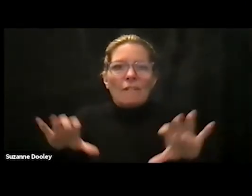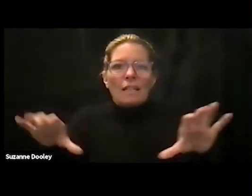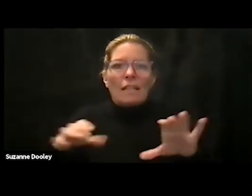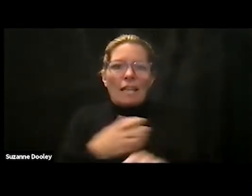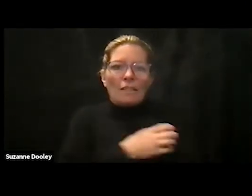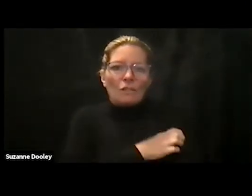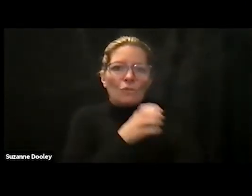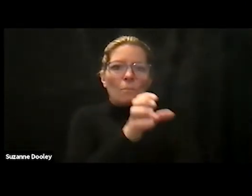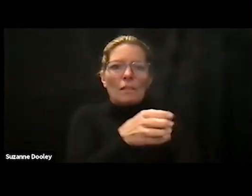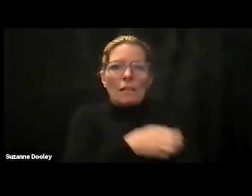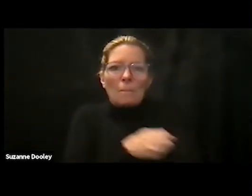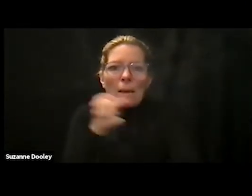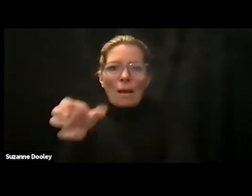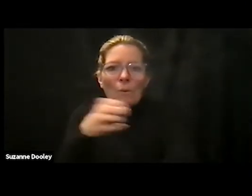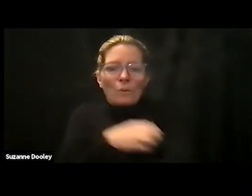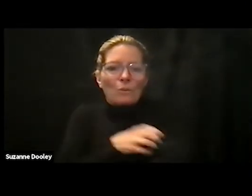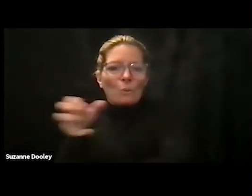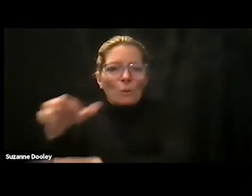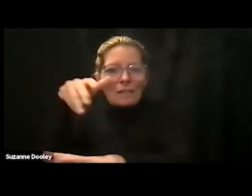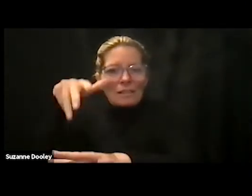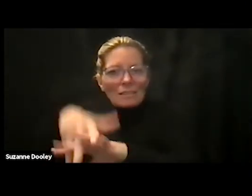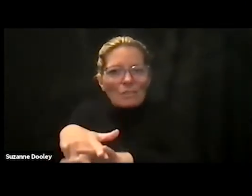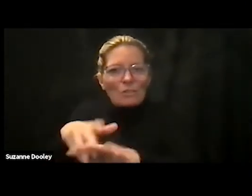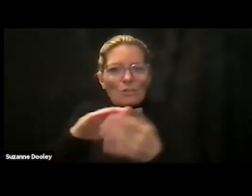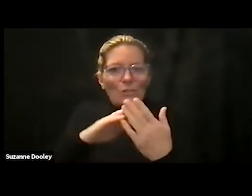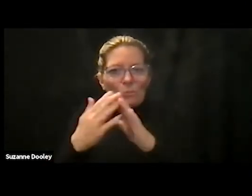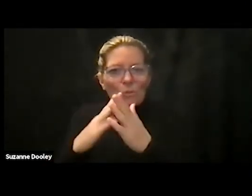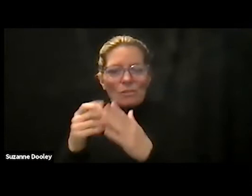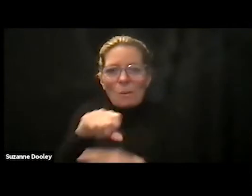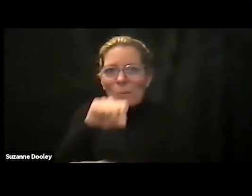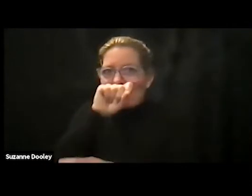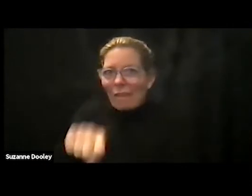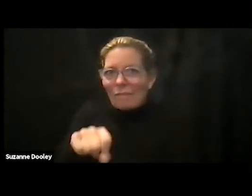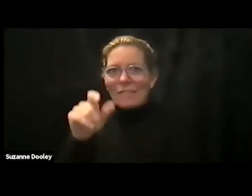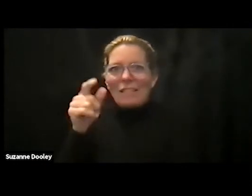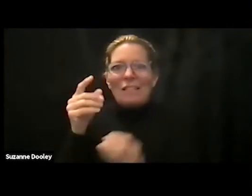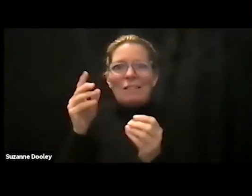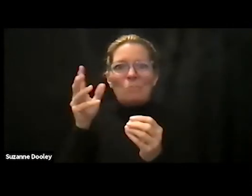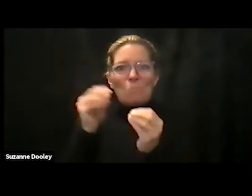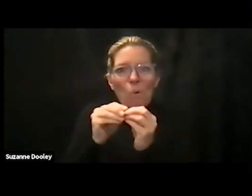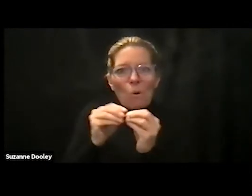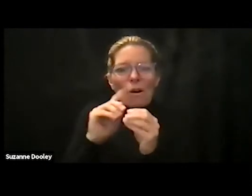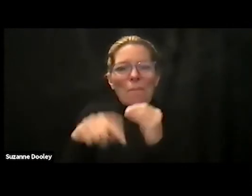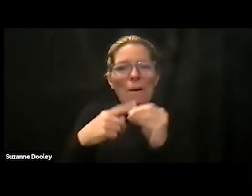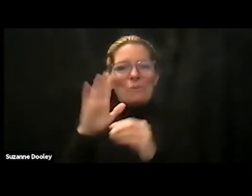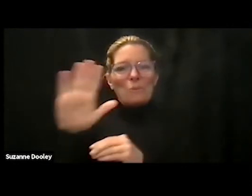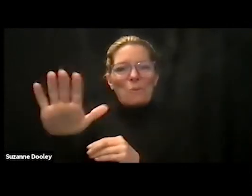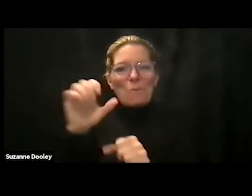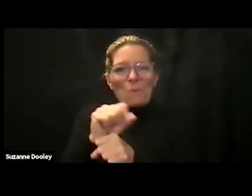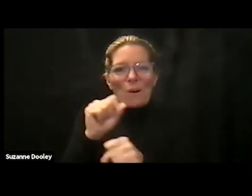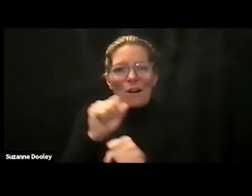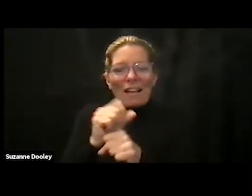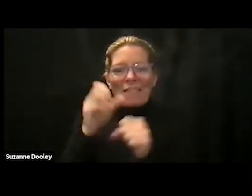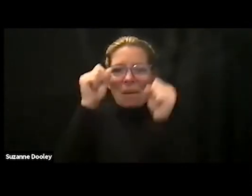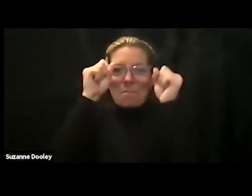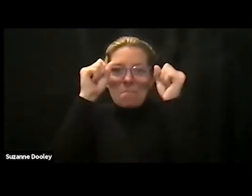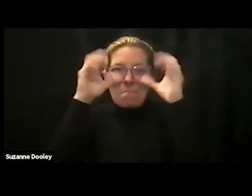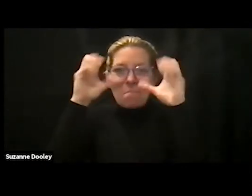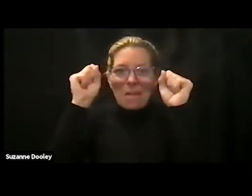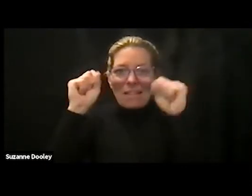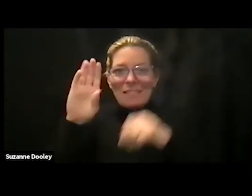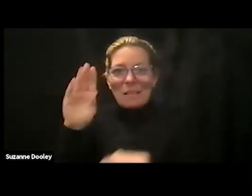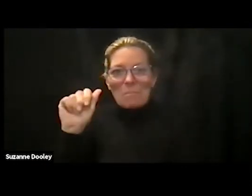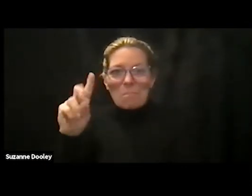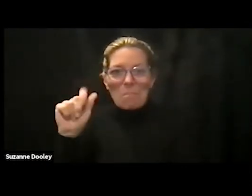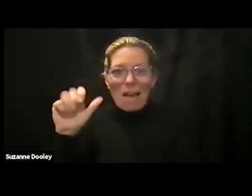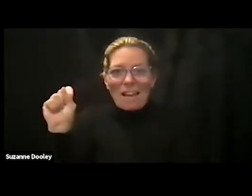to Indigenous communities. So I would love to hear more about your work and hear about the amazing, badass stuff that you're doing,